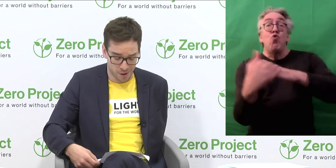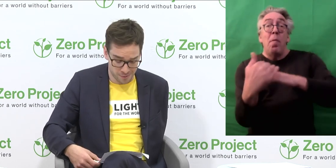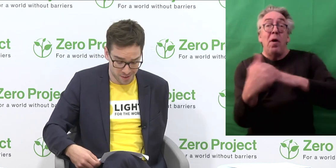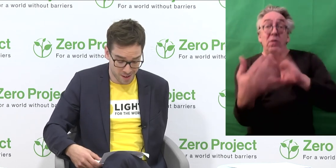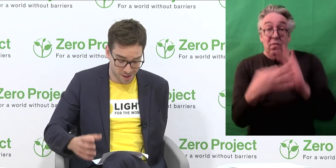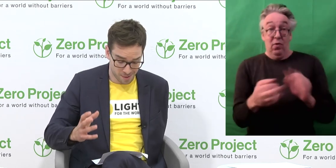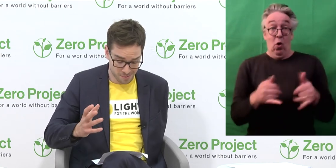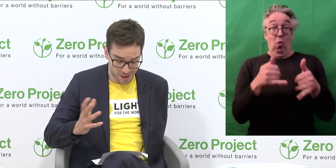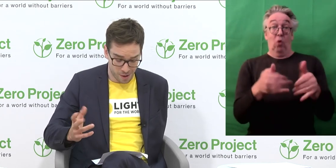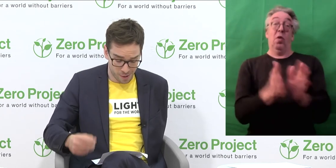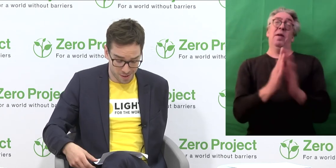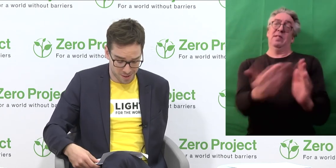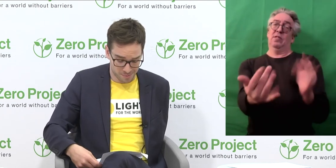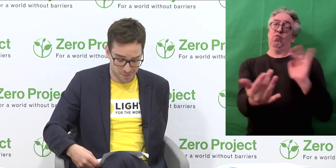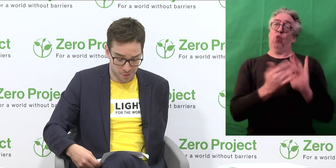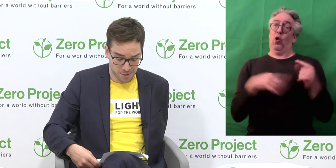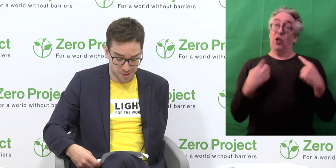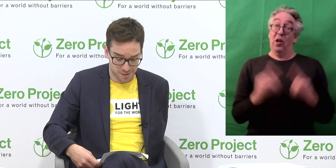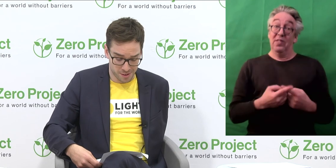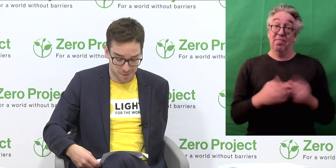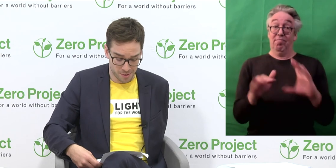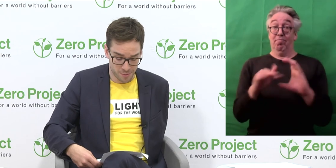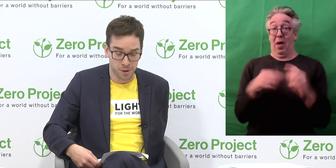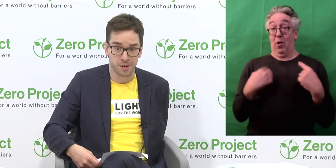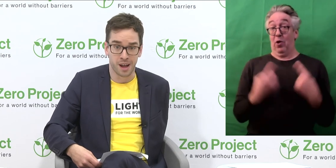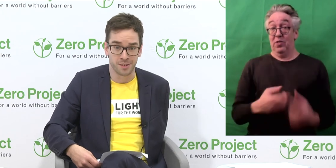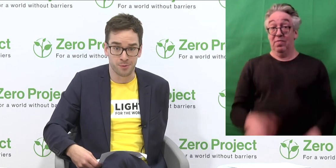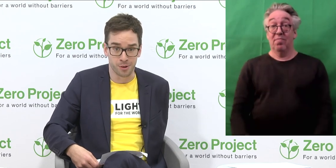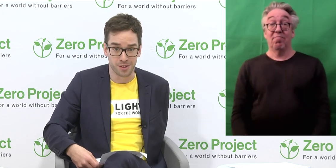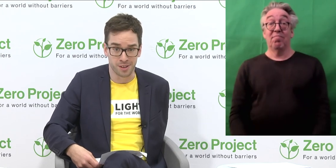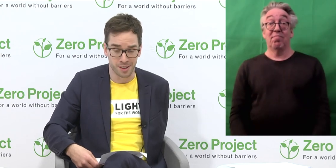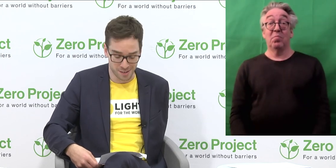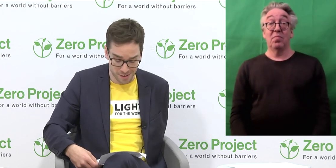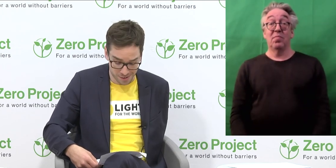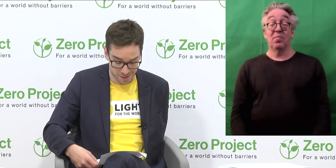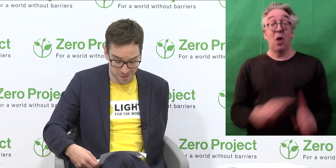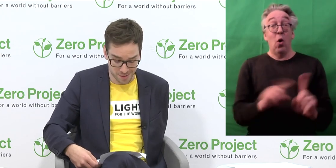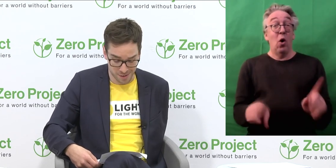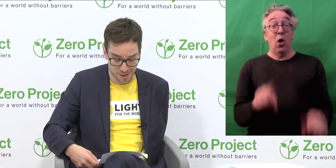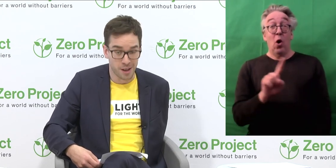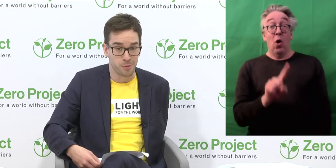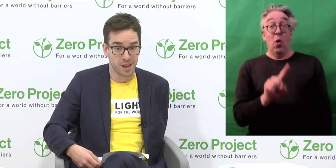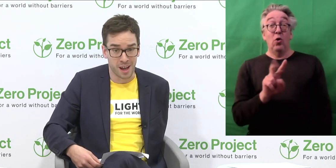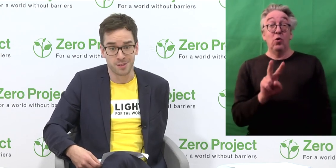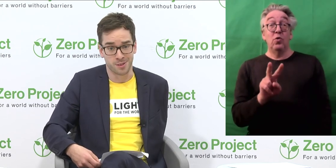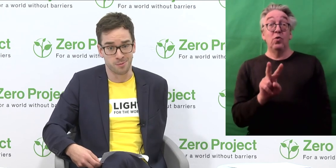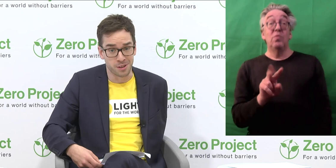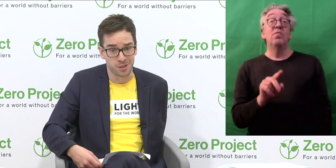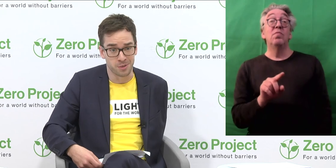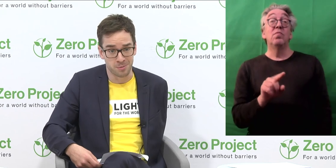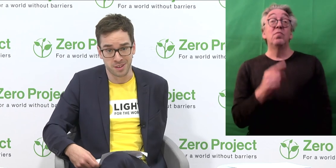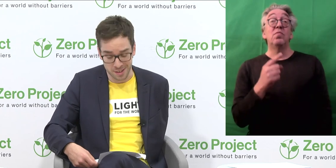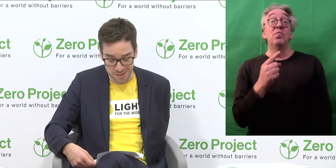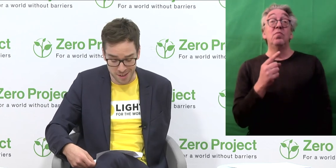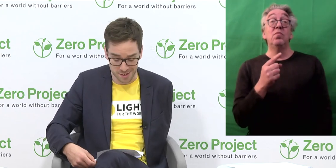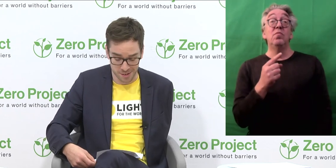impact of it. All the nominees were under 40 years this year. We got some leadership